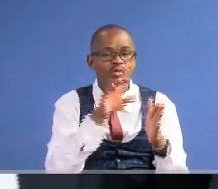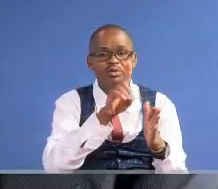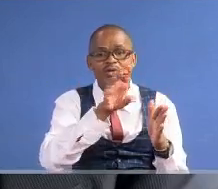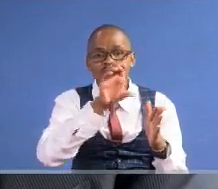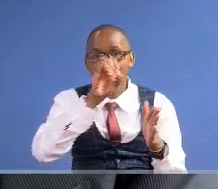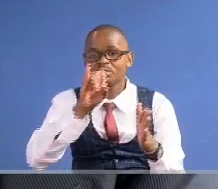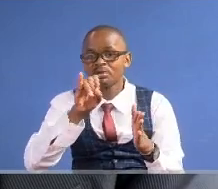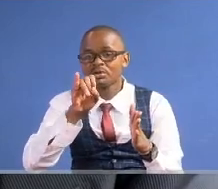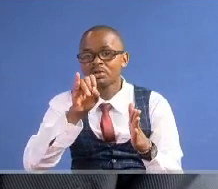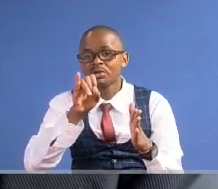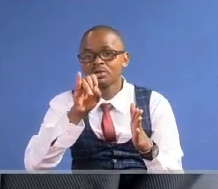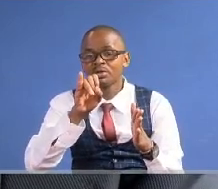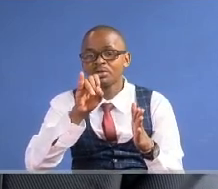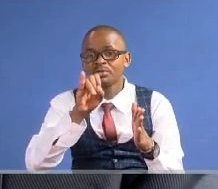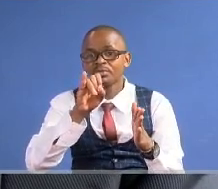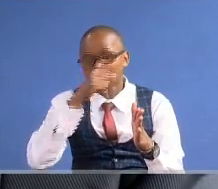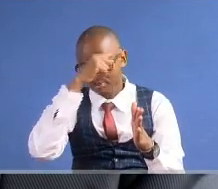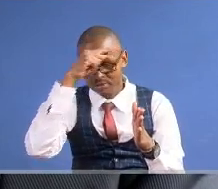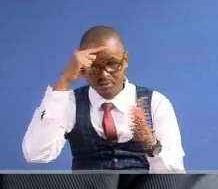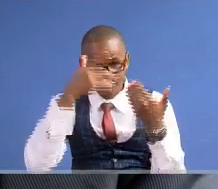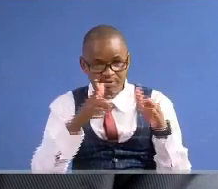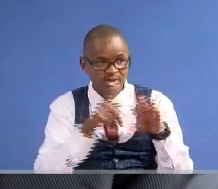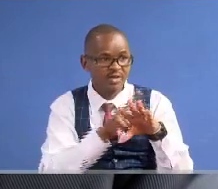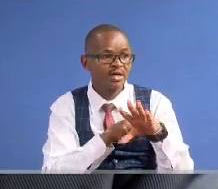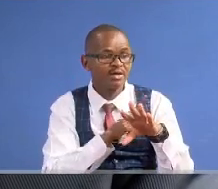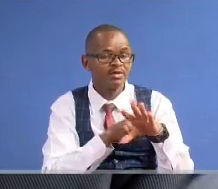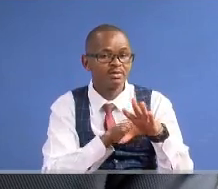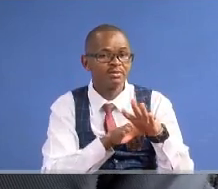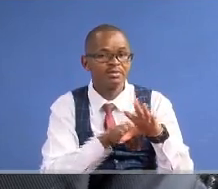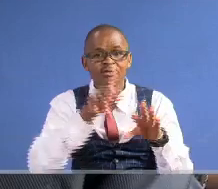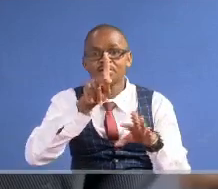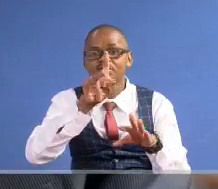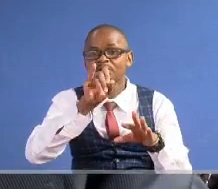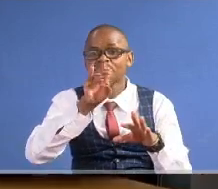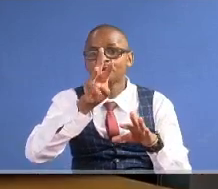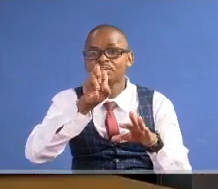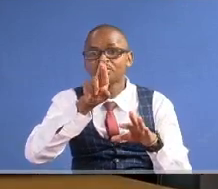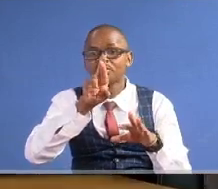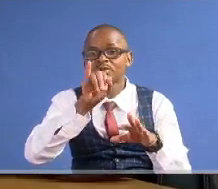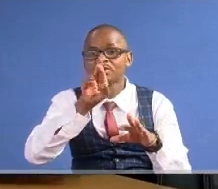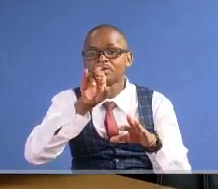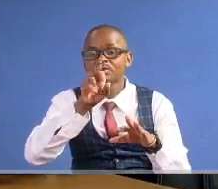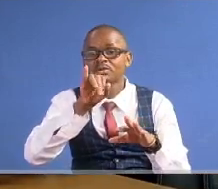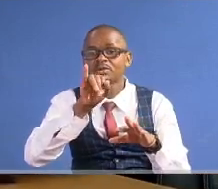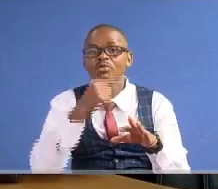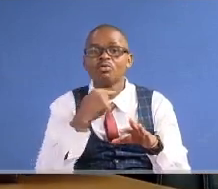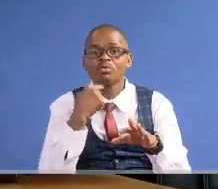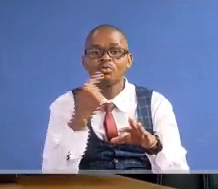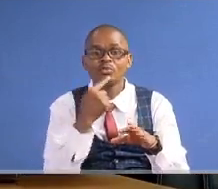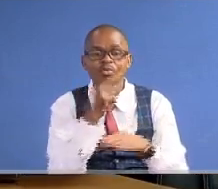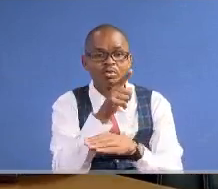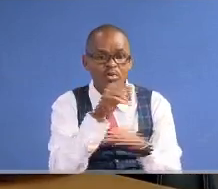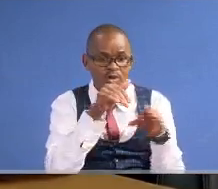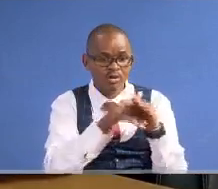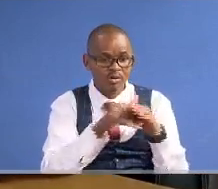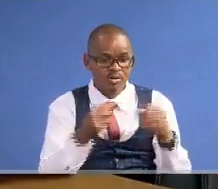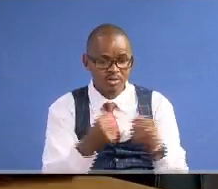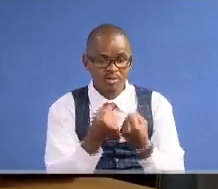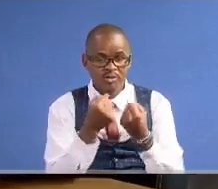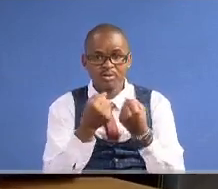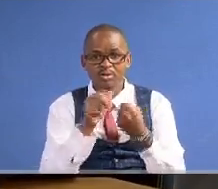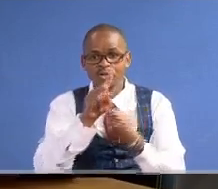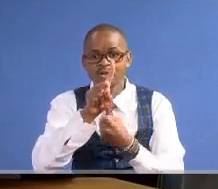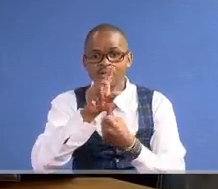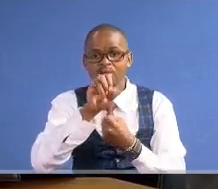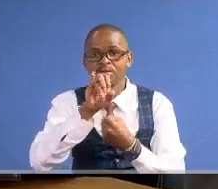on the matter, since it will be a waste of time. Kimilili Member of Parliament Didimus Barasa, who was assaulted in the scaffolds in the